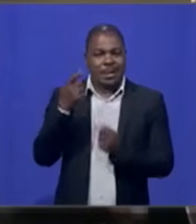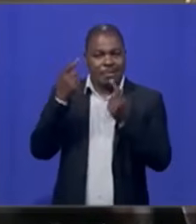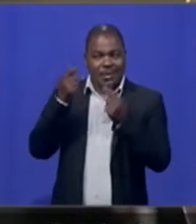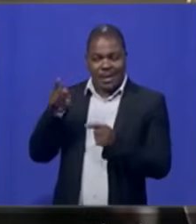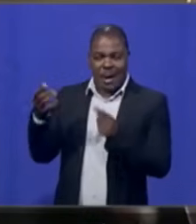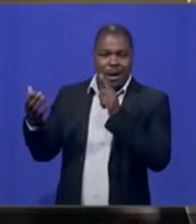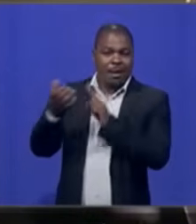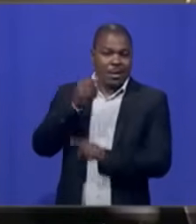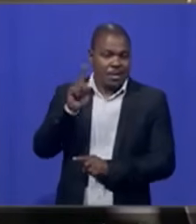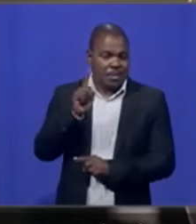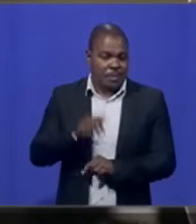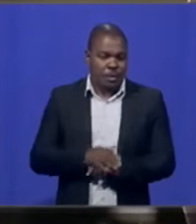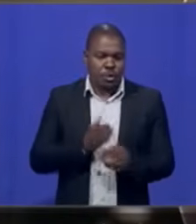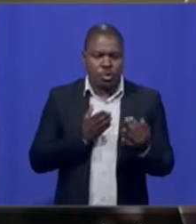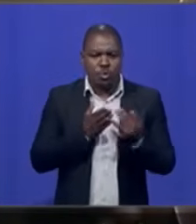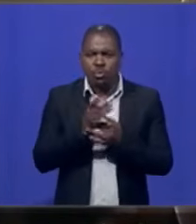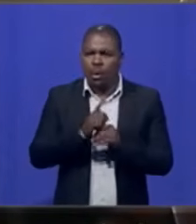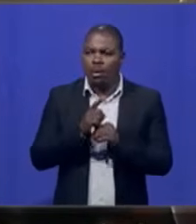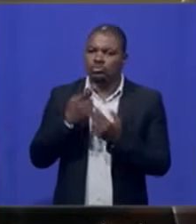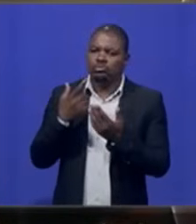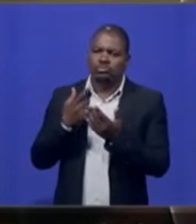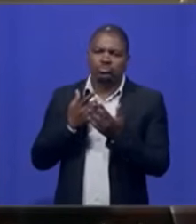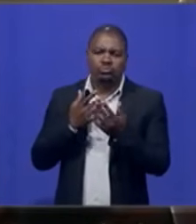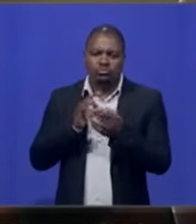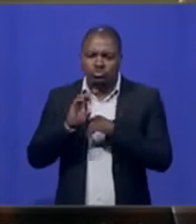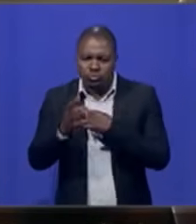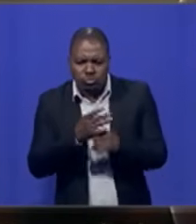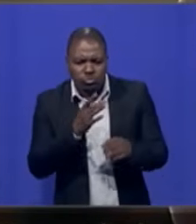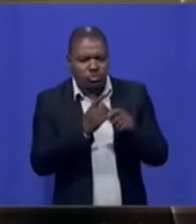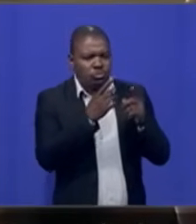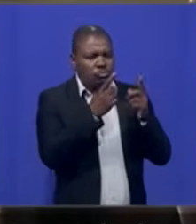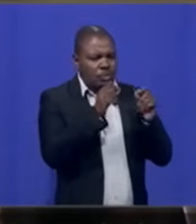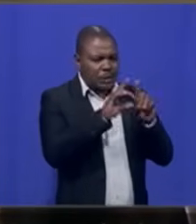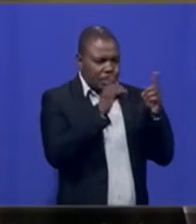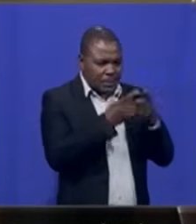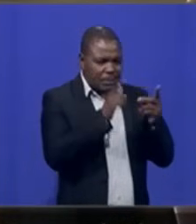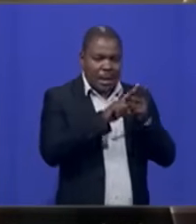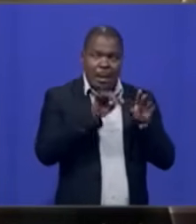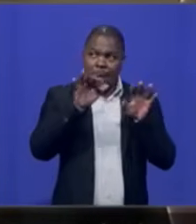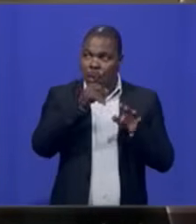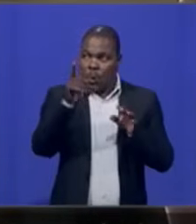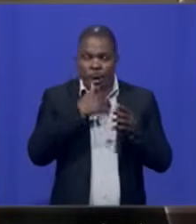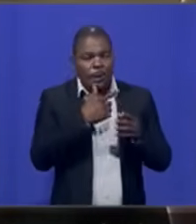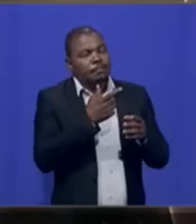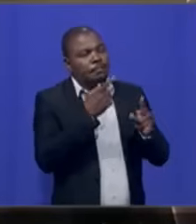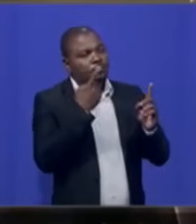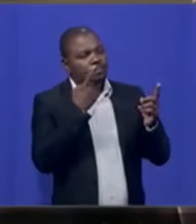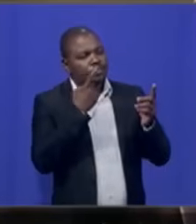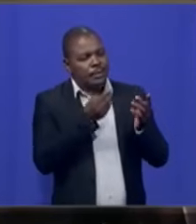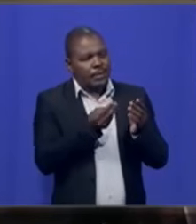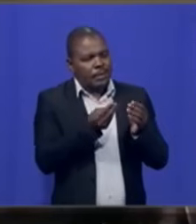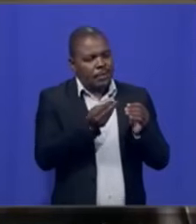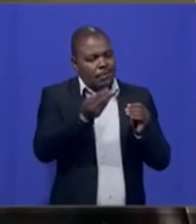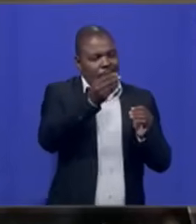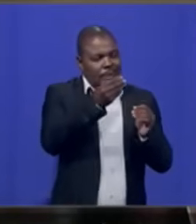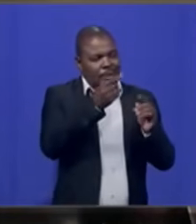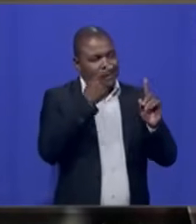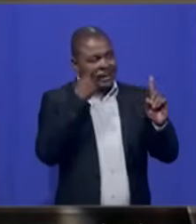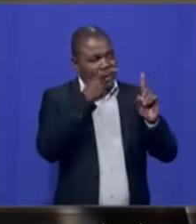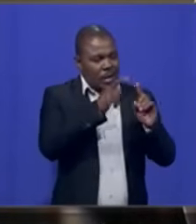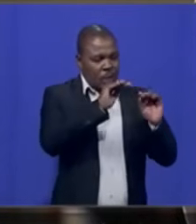to achieve, through our consultations with the Treasury and through public pressure, we've been able to introduce inflation targeting. We've been able to